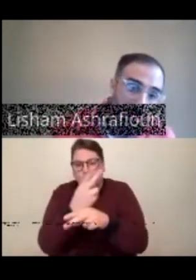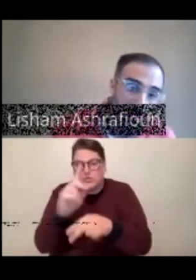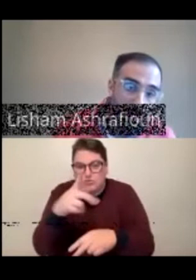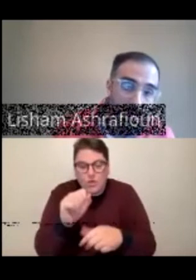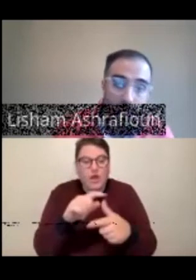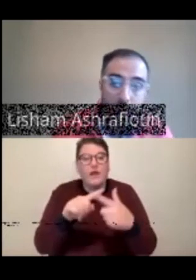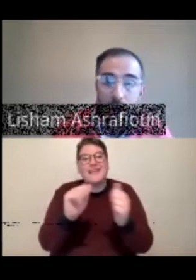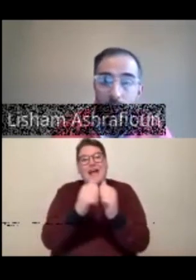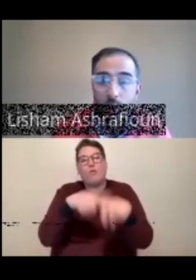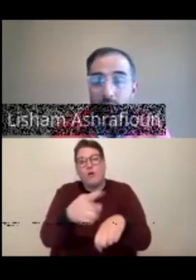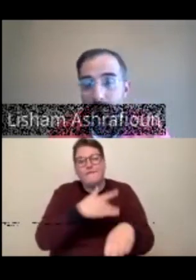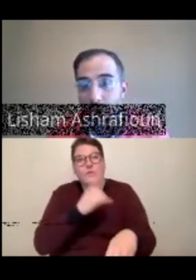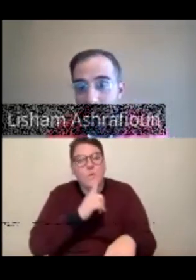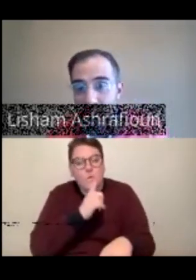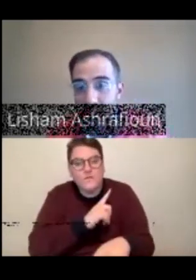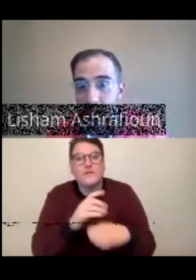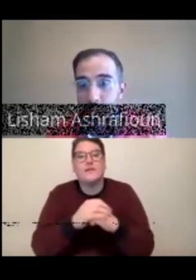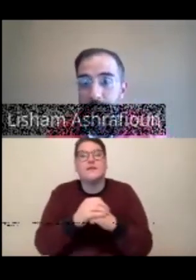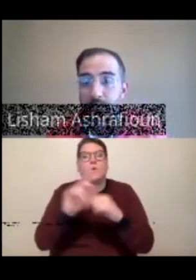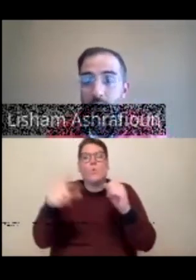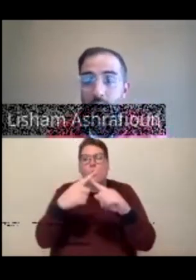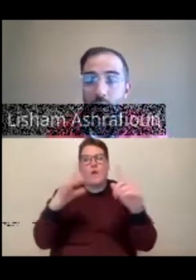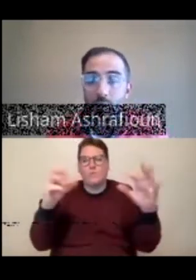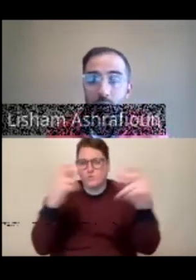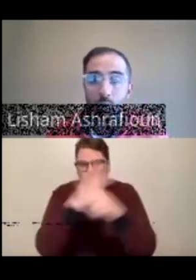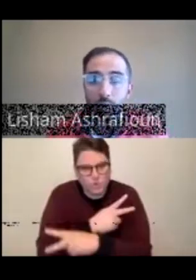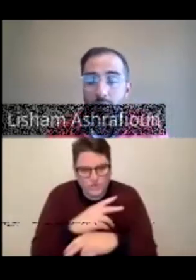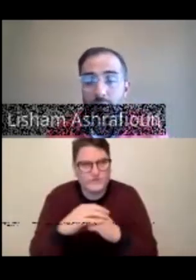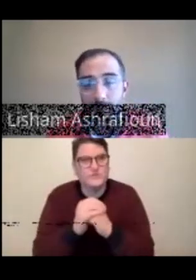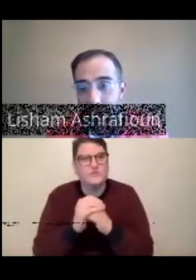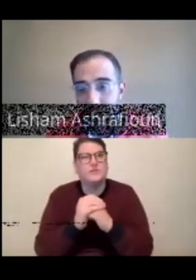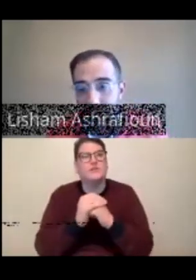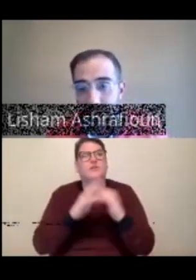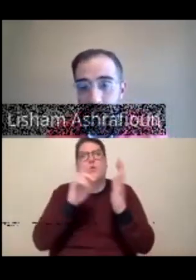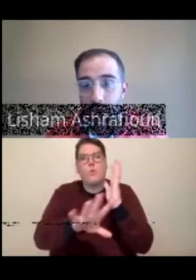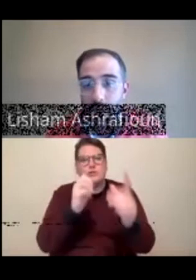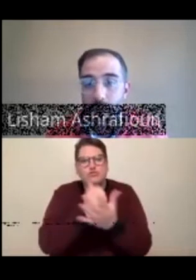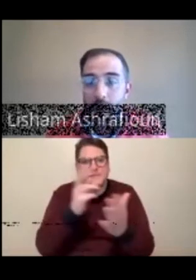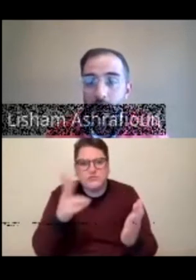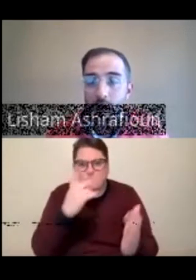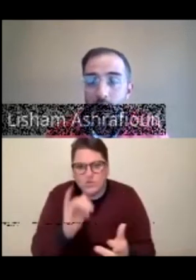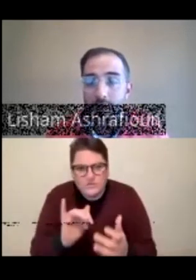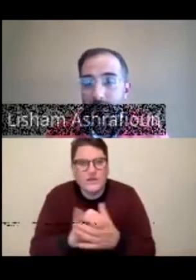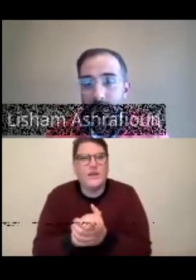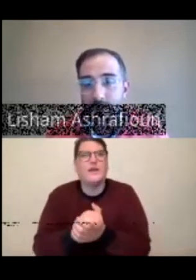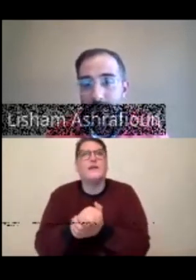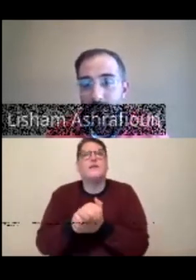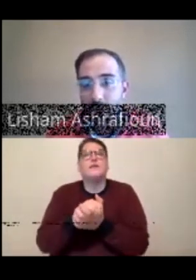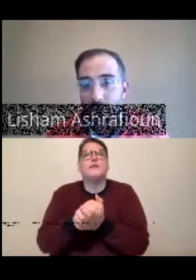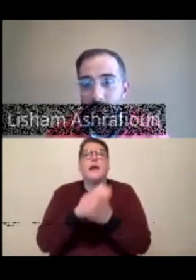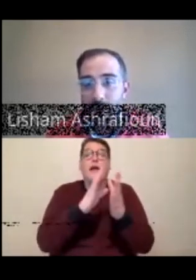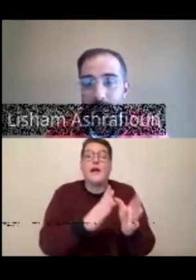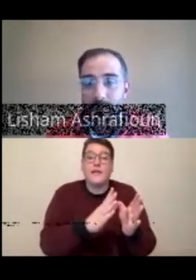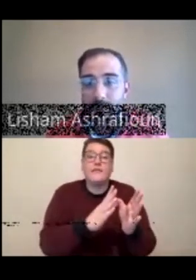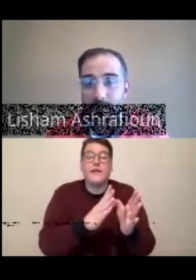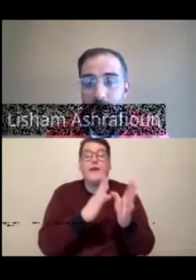they've been lonely, when it was most severe, what their treatment history is like. And then there's just some